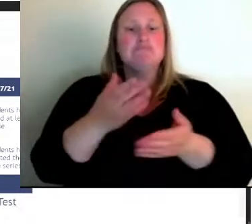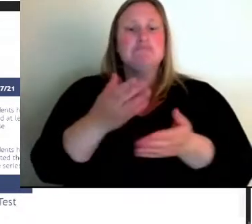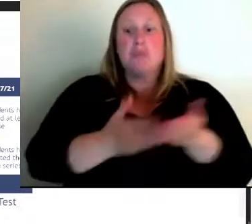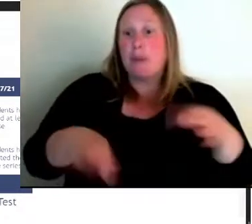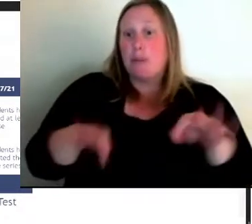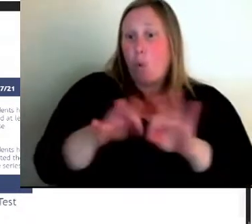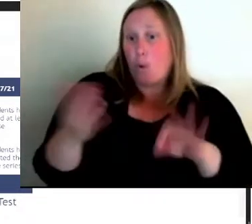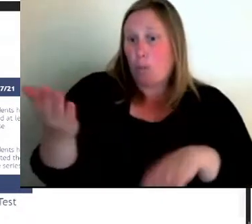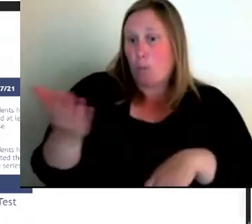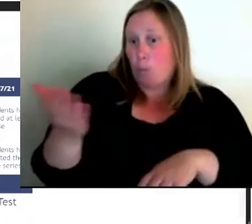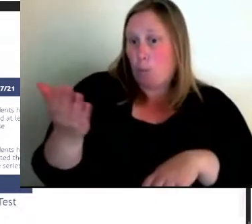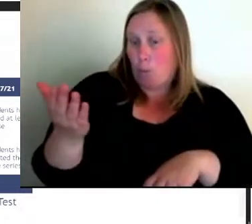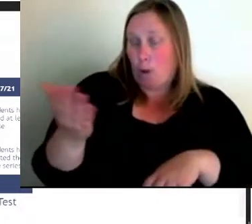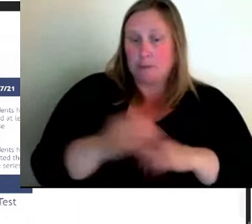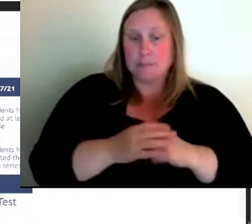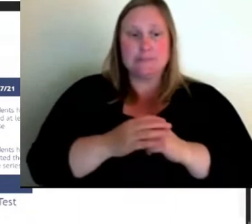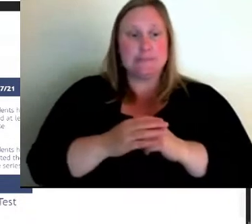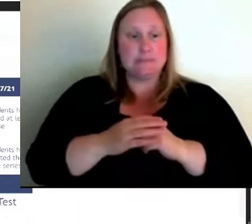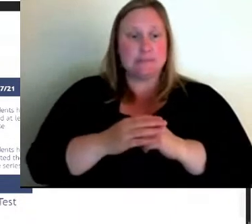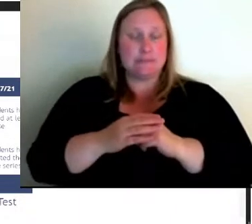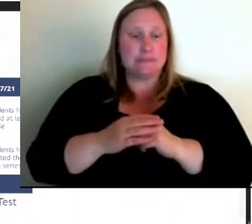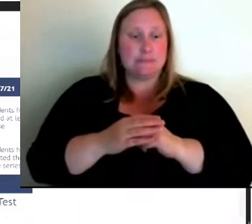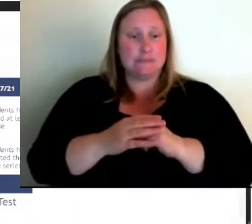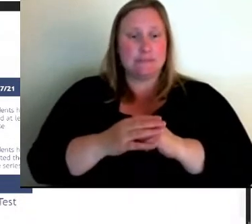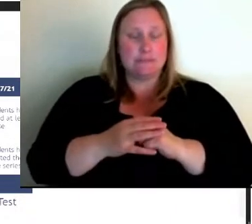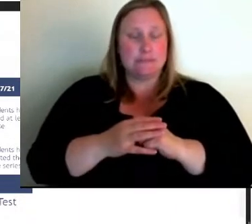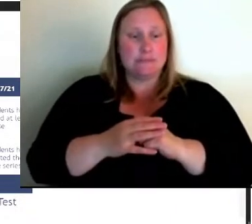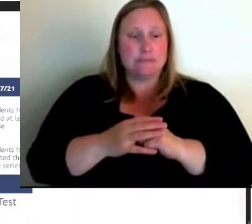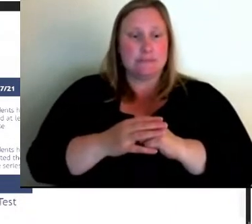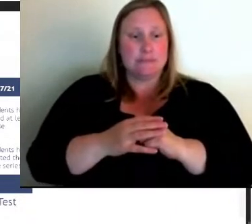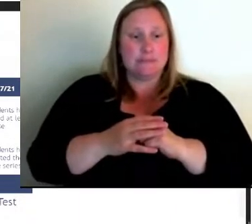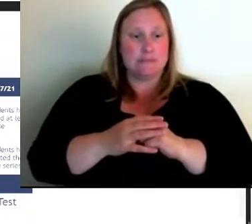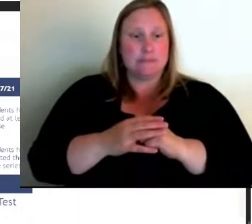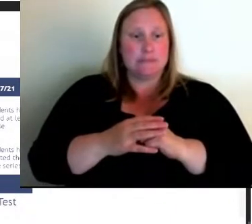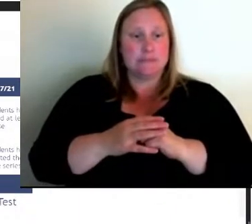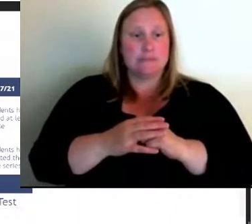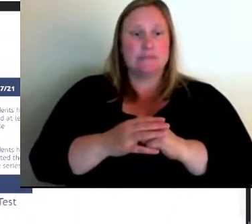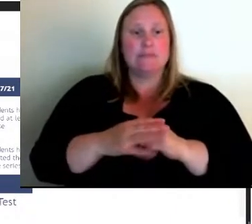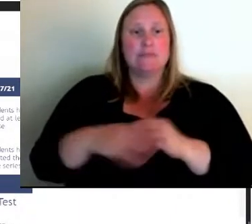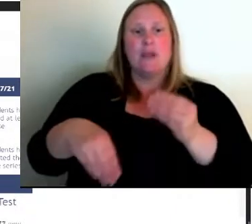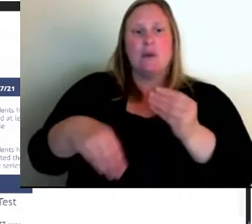added to really give you an at-a-glance for our data. We've added a quick